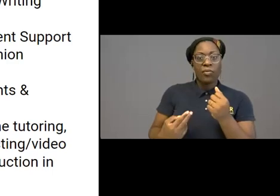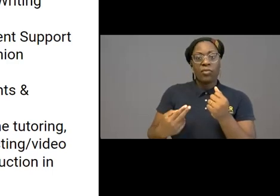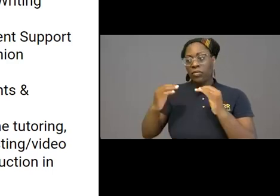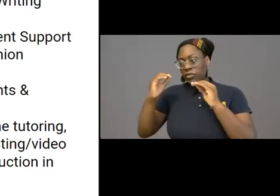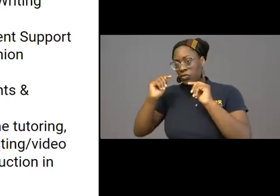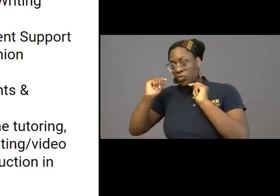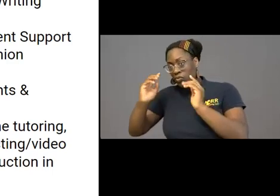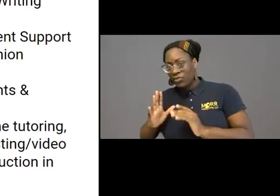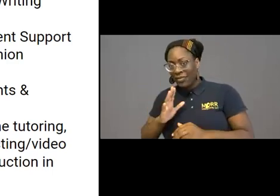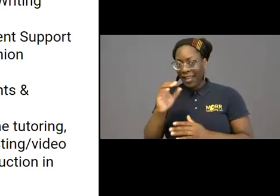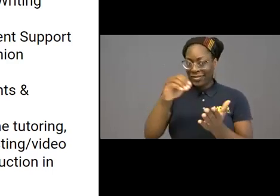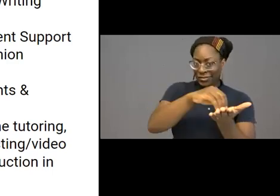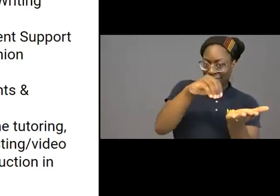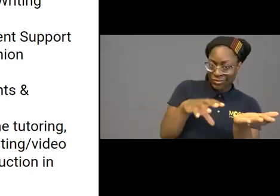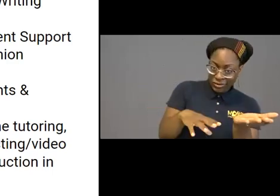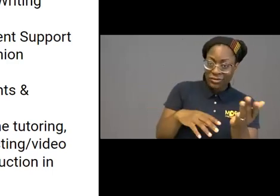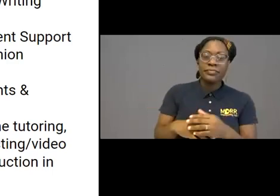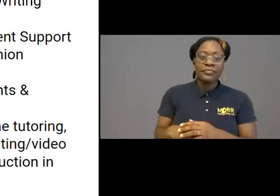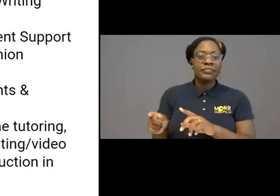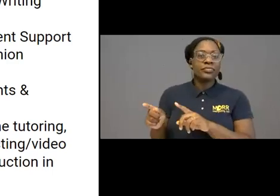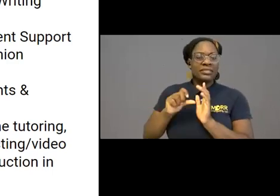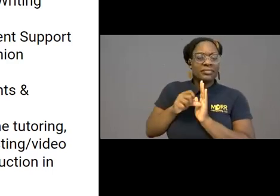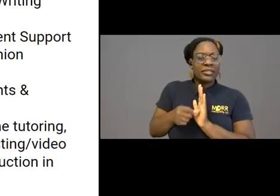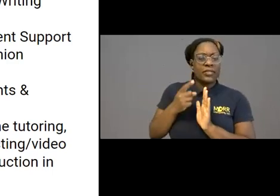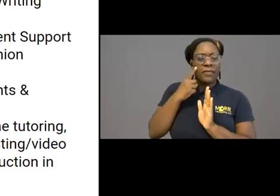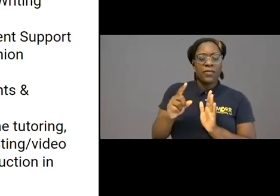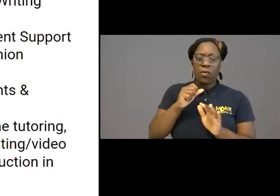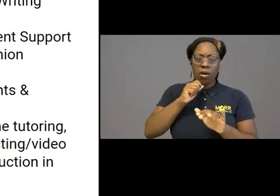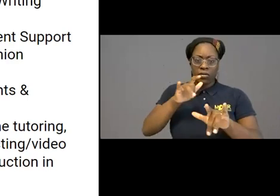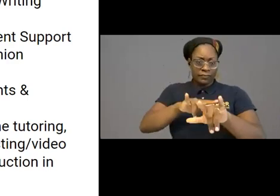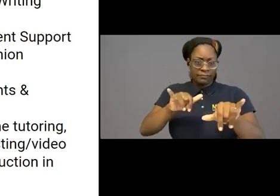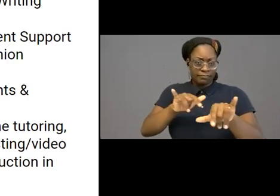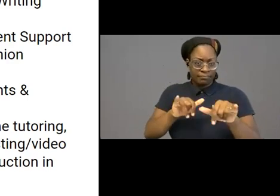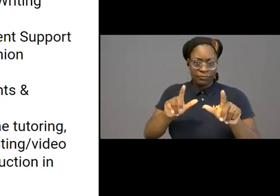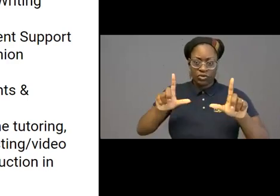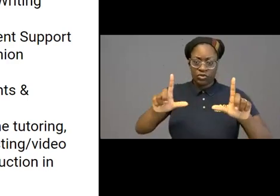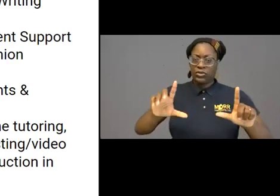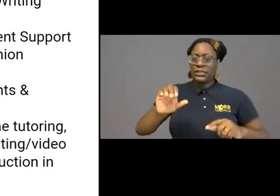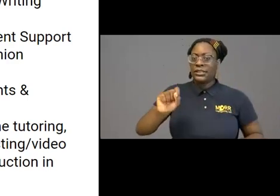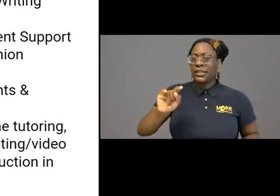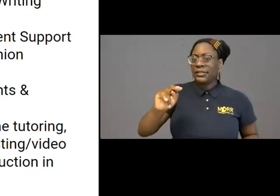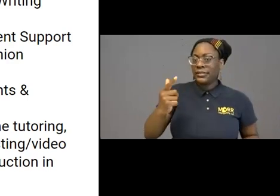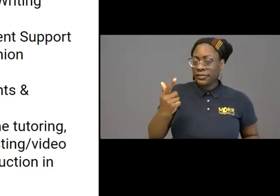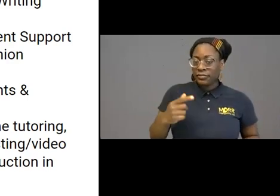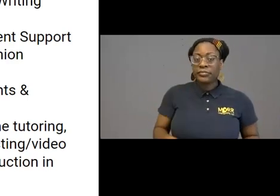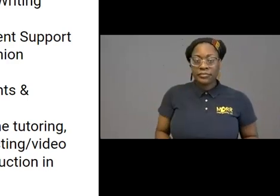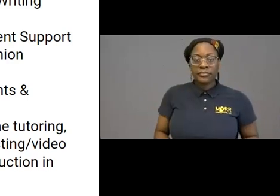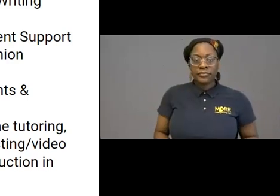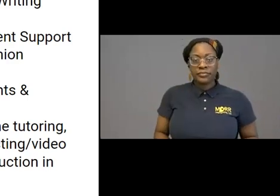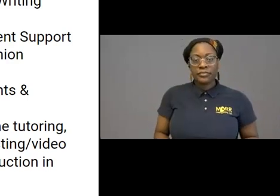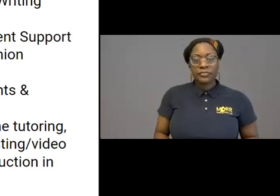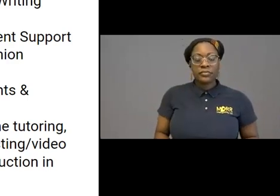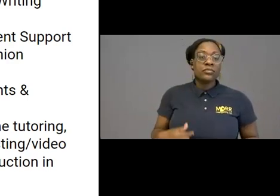And I also look at how students perform identity in their ePortfolios. I'm the co-treasurer